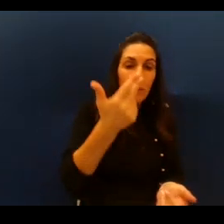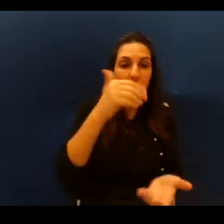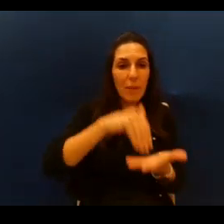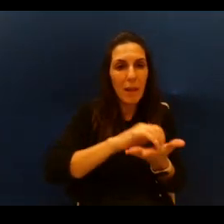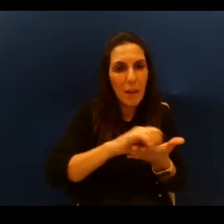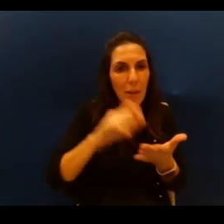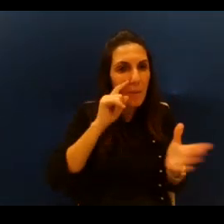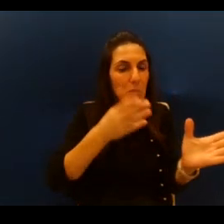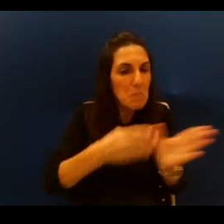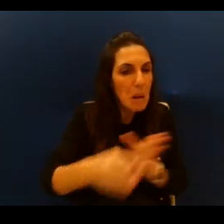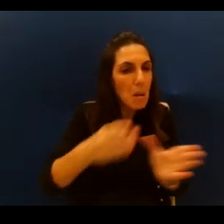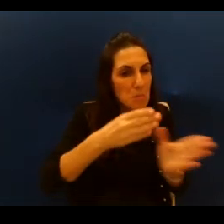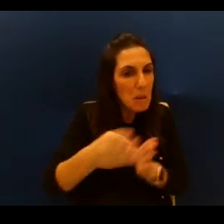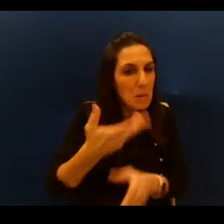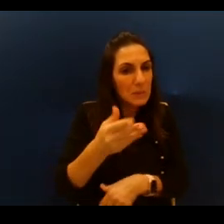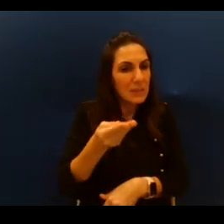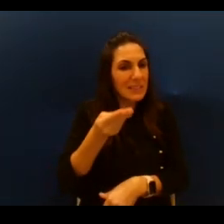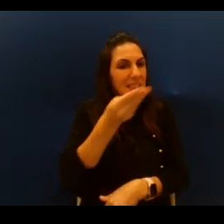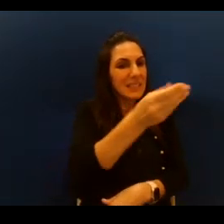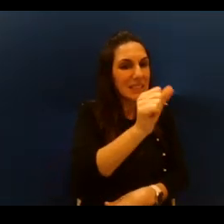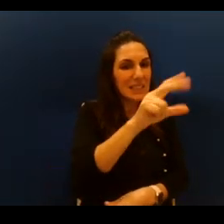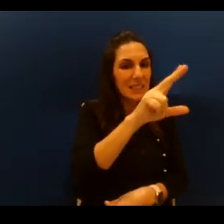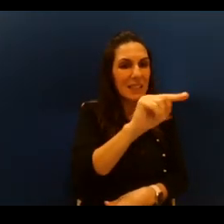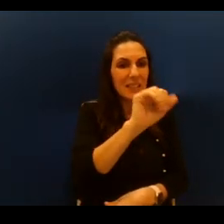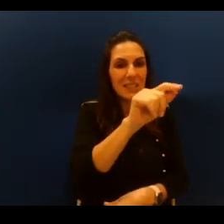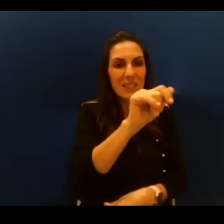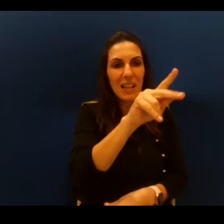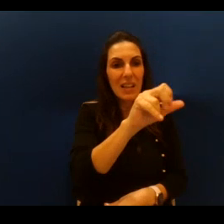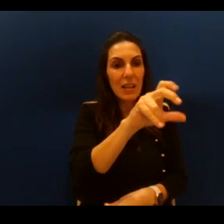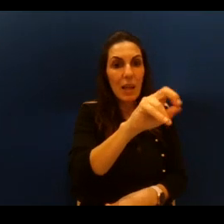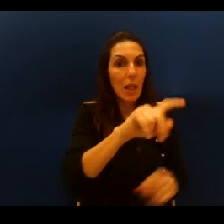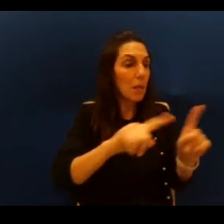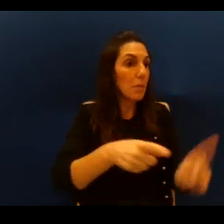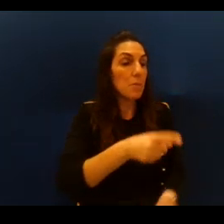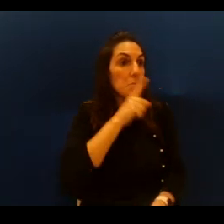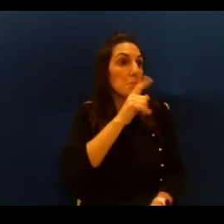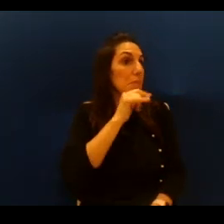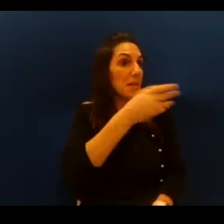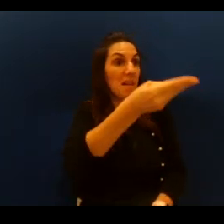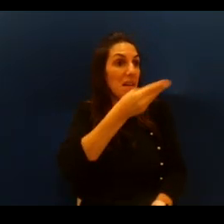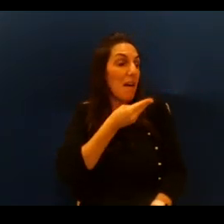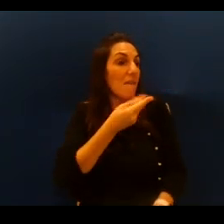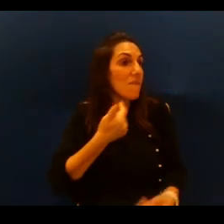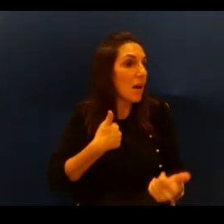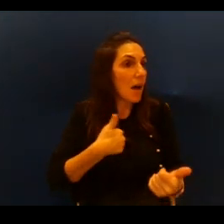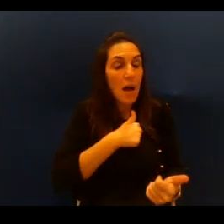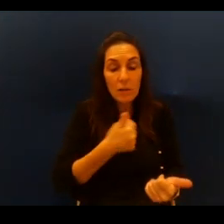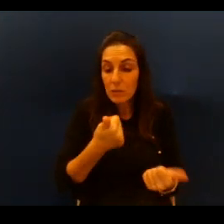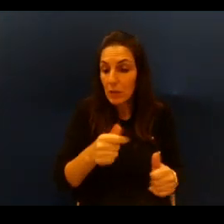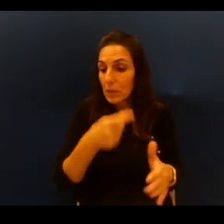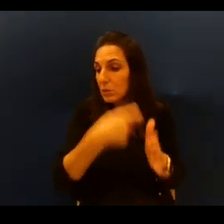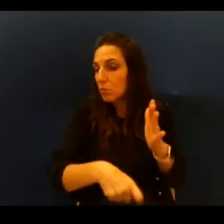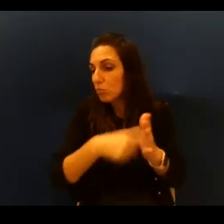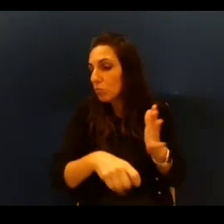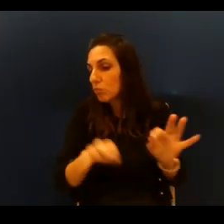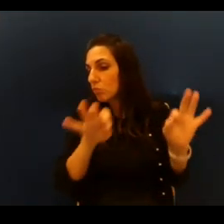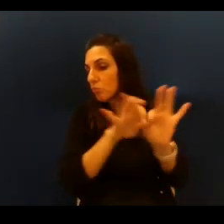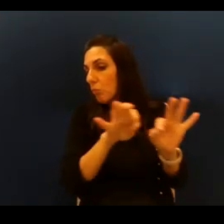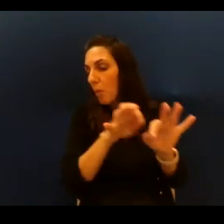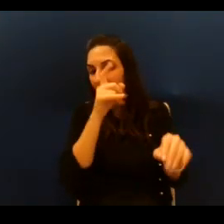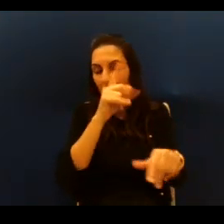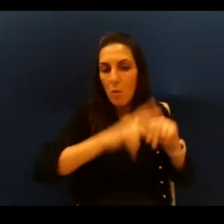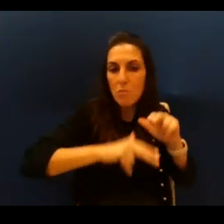provided to Centennial, and they weren't able to give us any type of quote on the actual build out. And if we had gotten